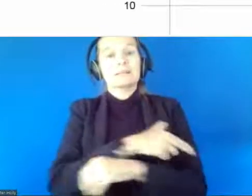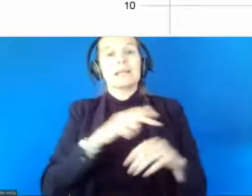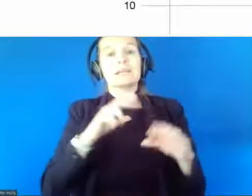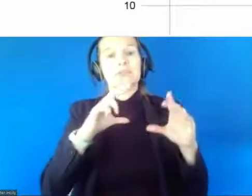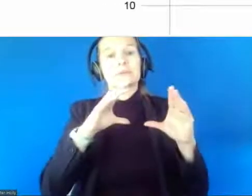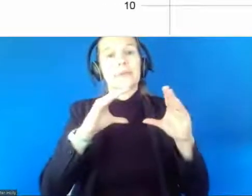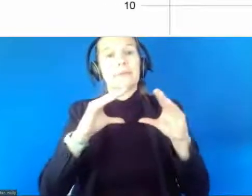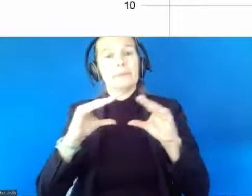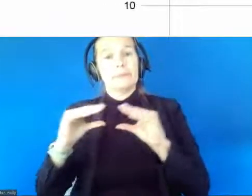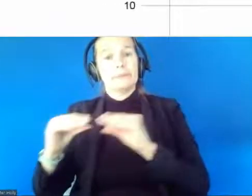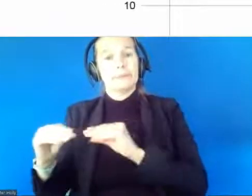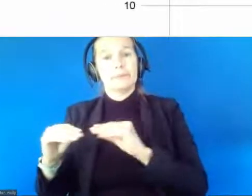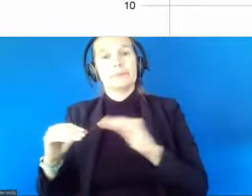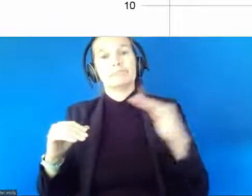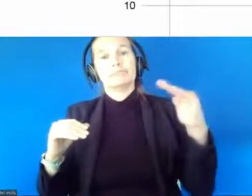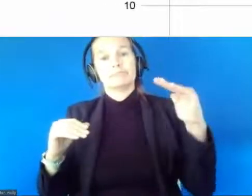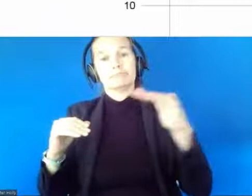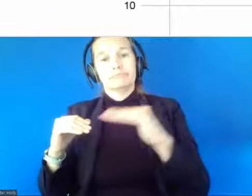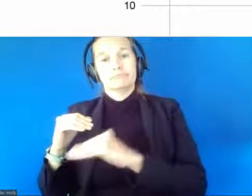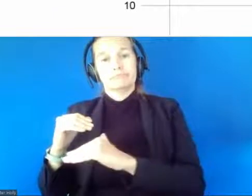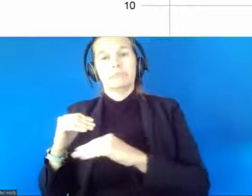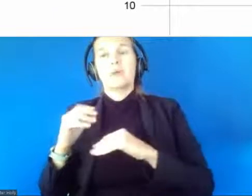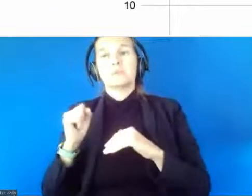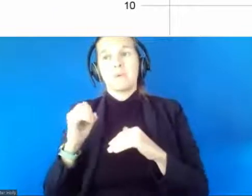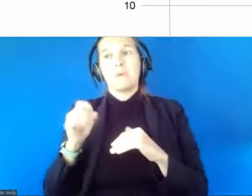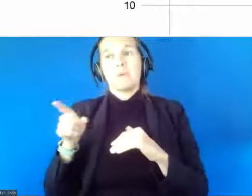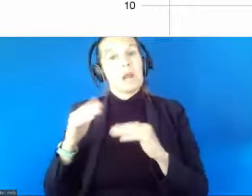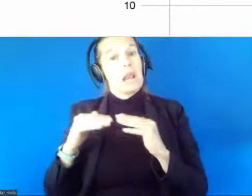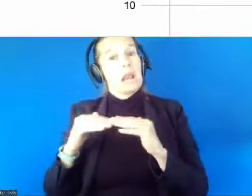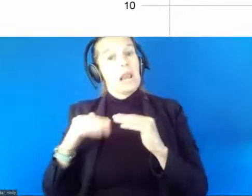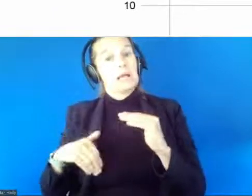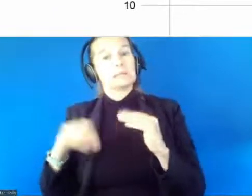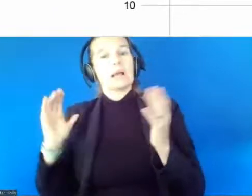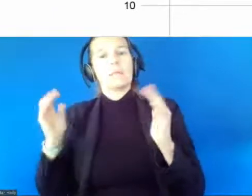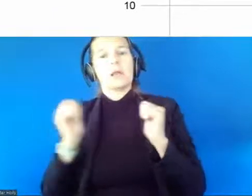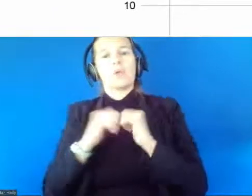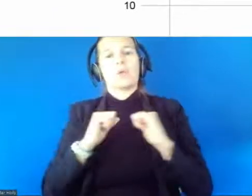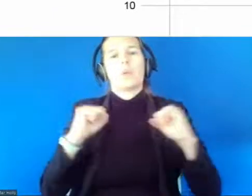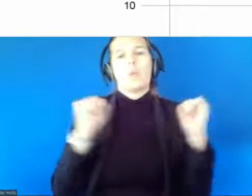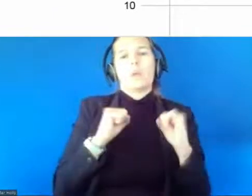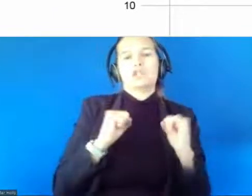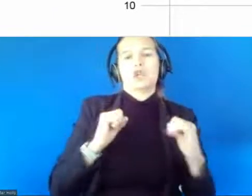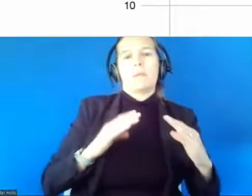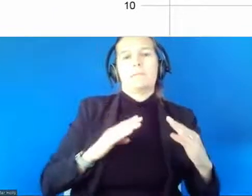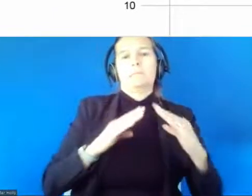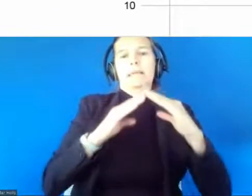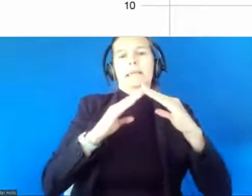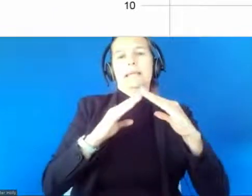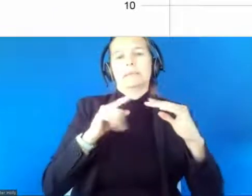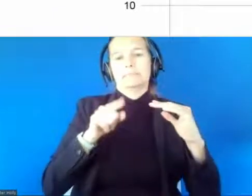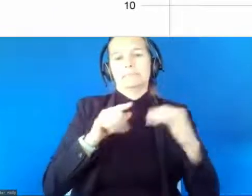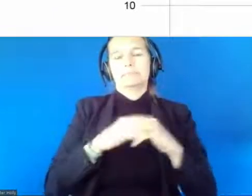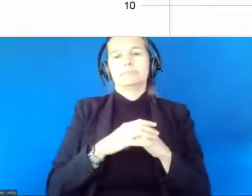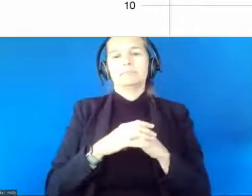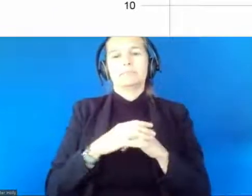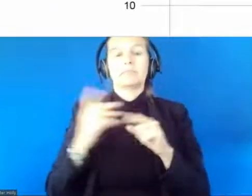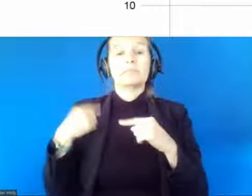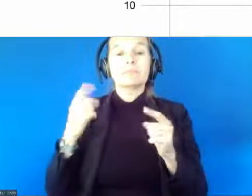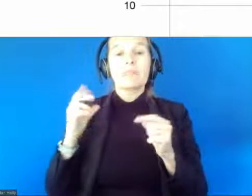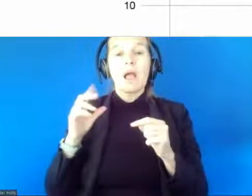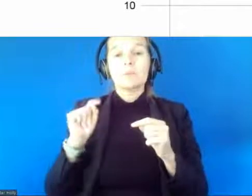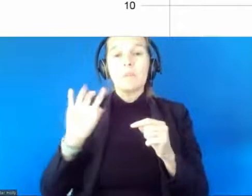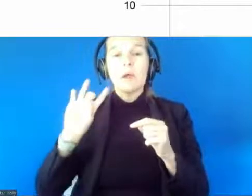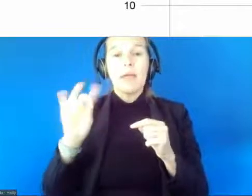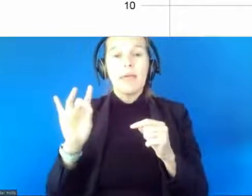and we're now significantly less than we were at the peak in the winter. As of October 8th, we've